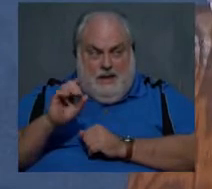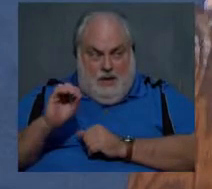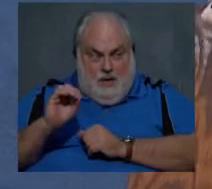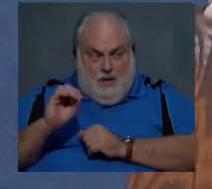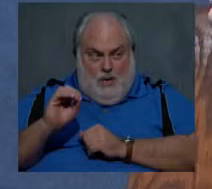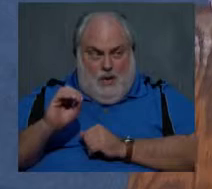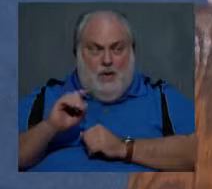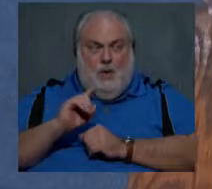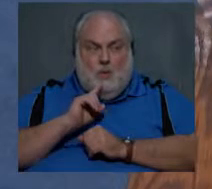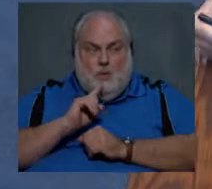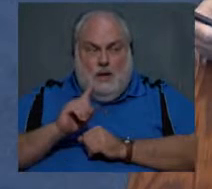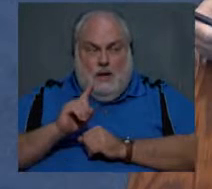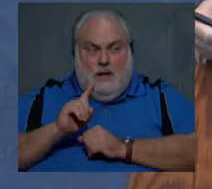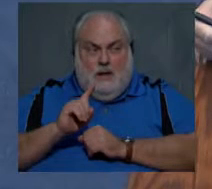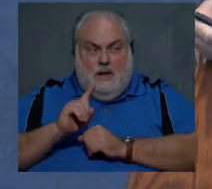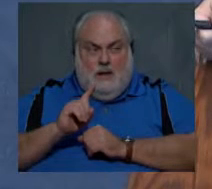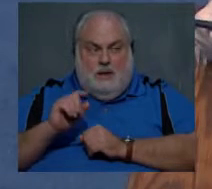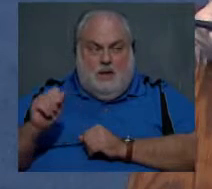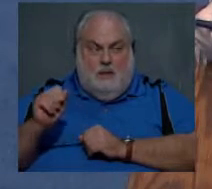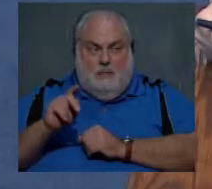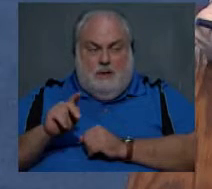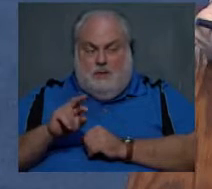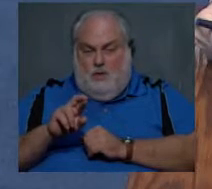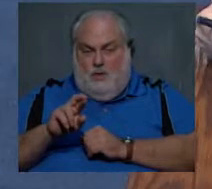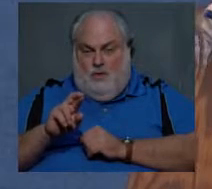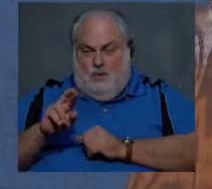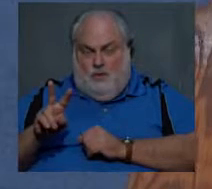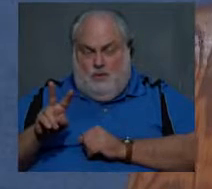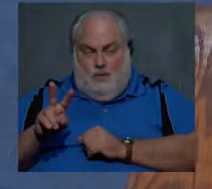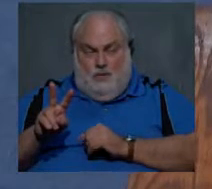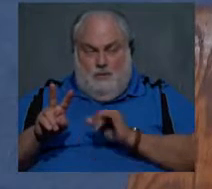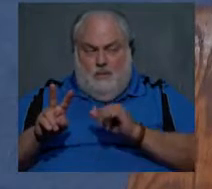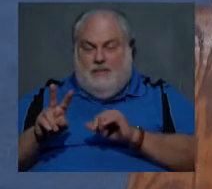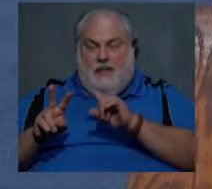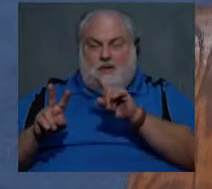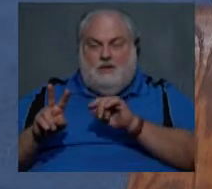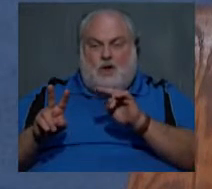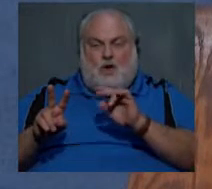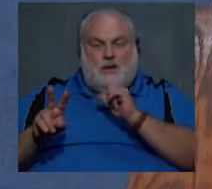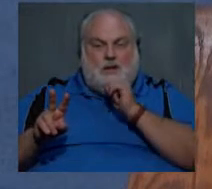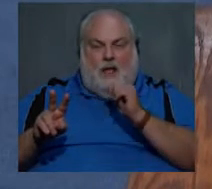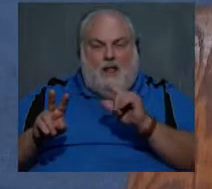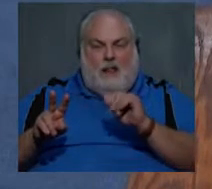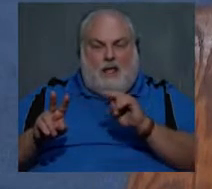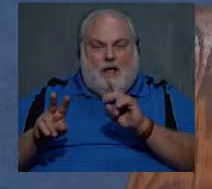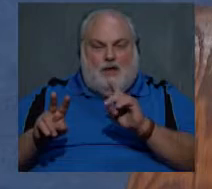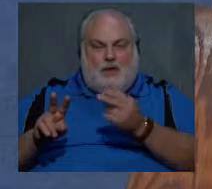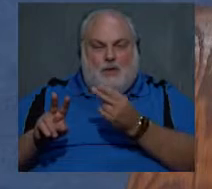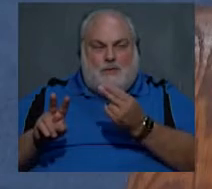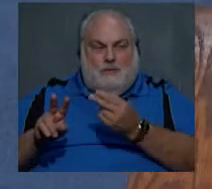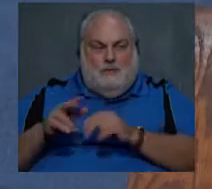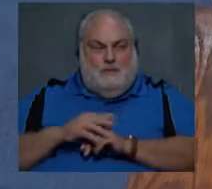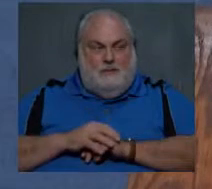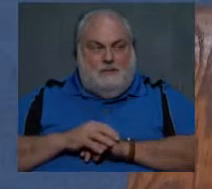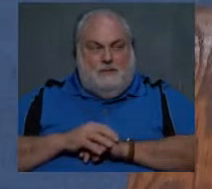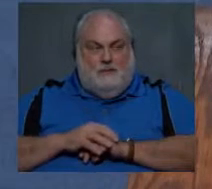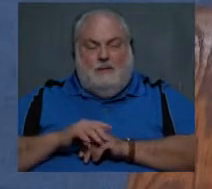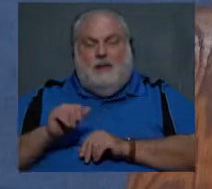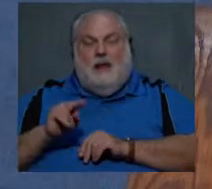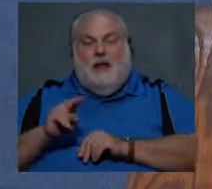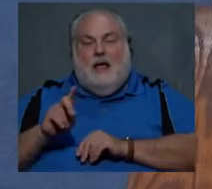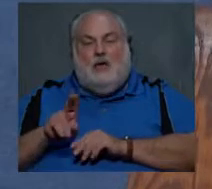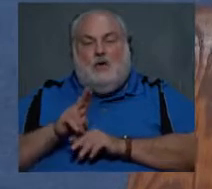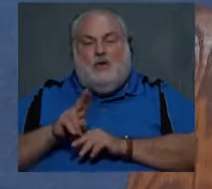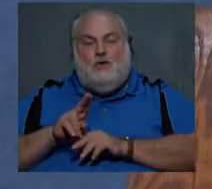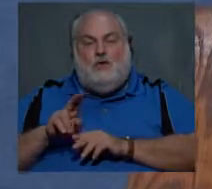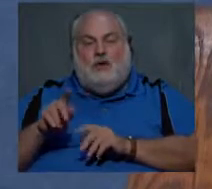PDO was that it would revert to R2. But that's the zoning and not the land use plan. The land use plan never changed. This is the